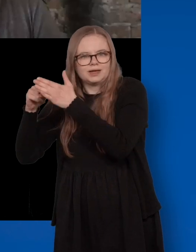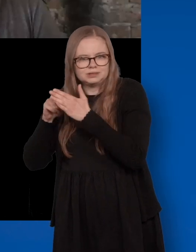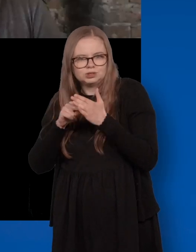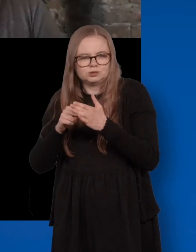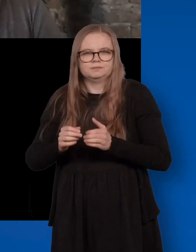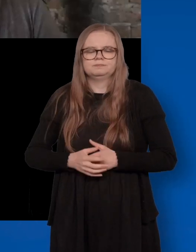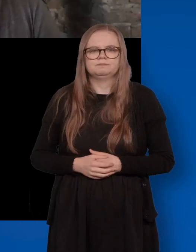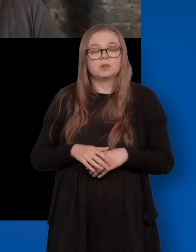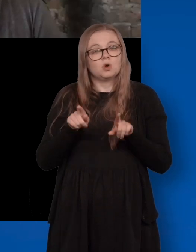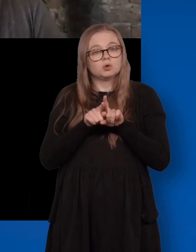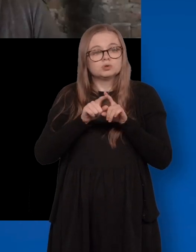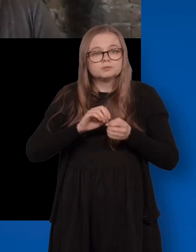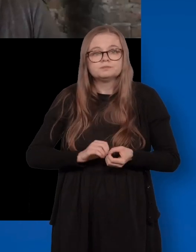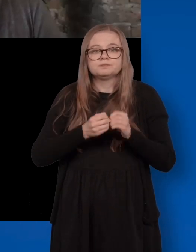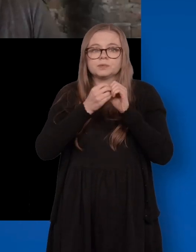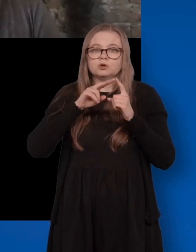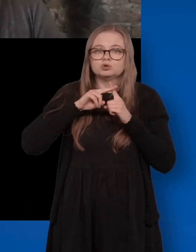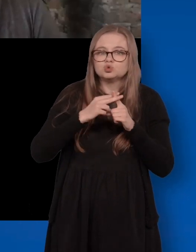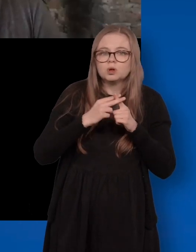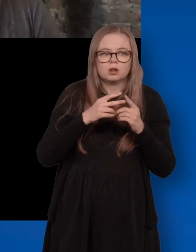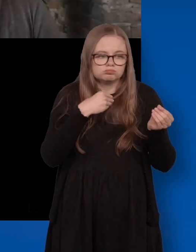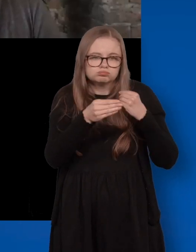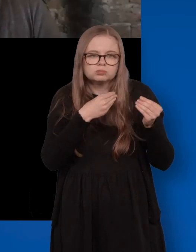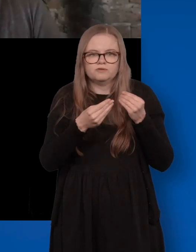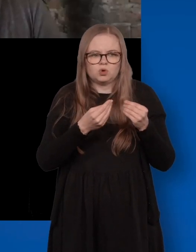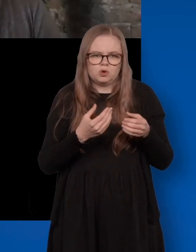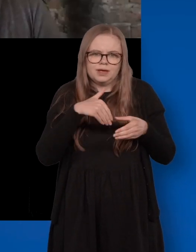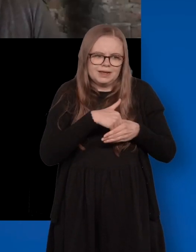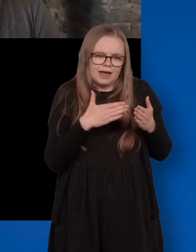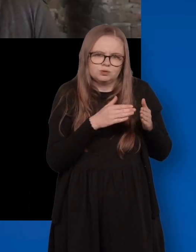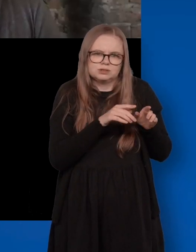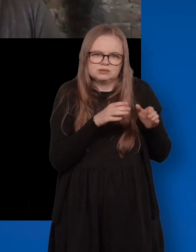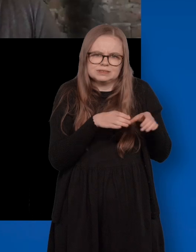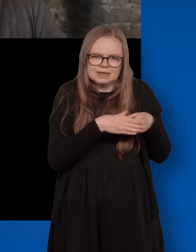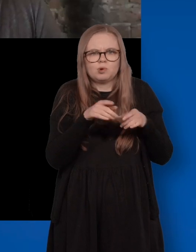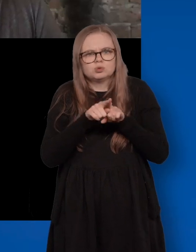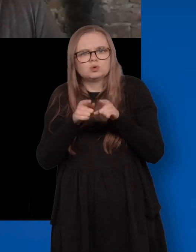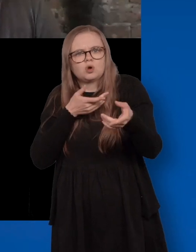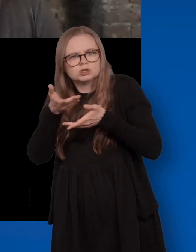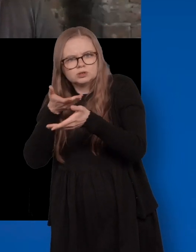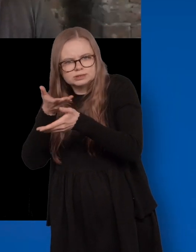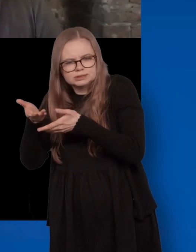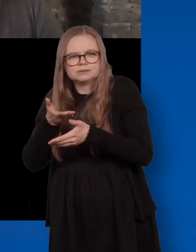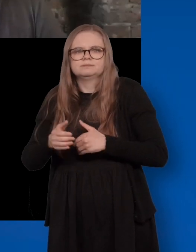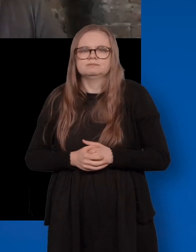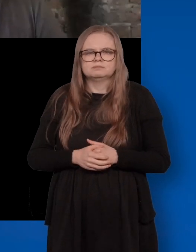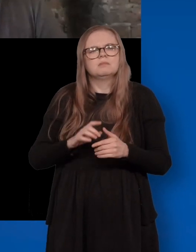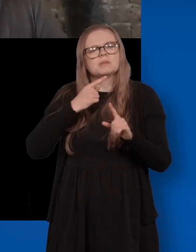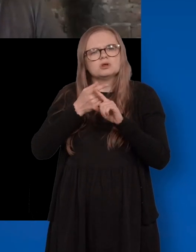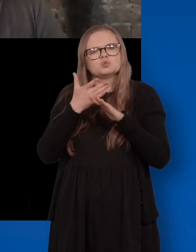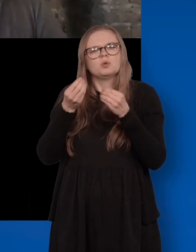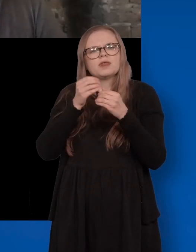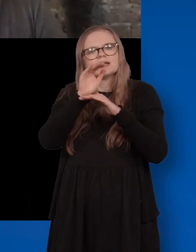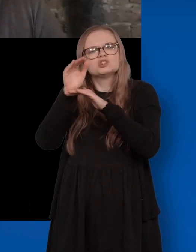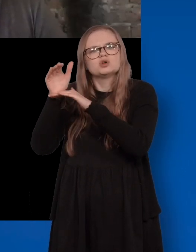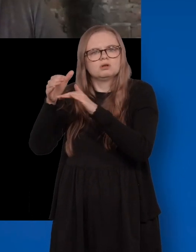produce tools for both our in-house policy team and consultancies, and also for external organizations.